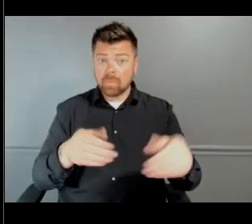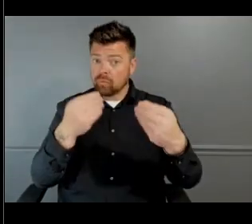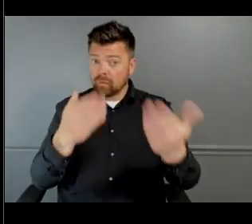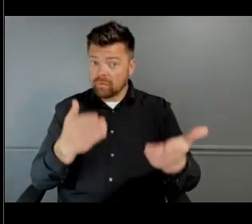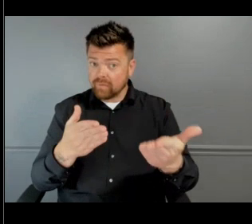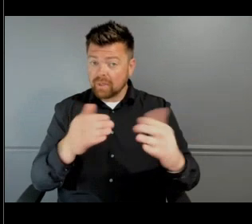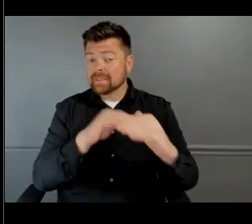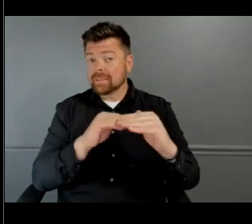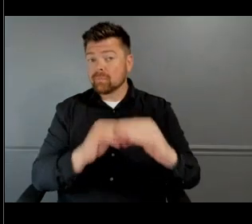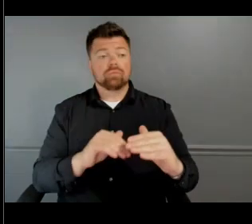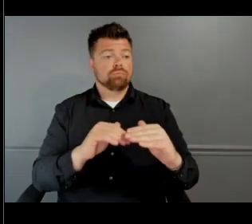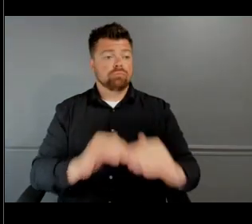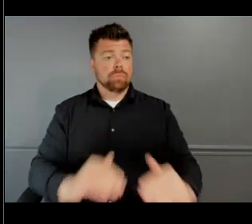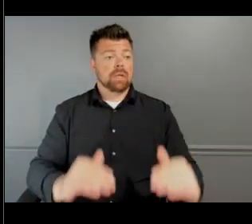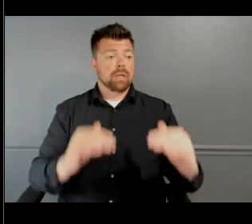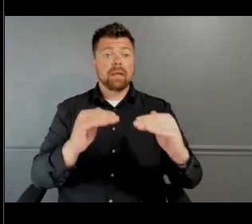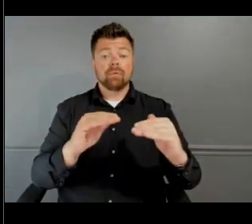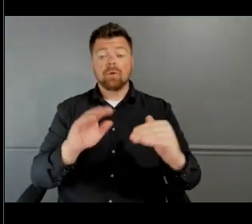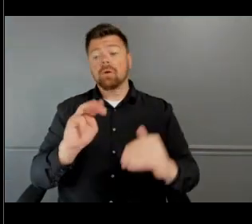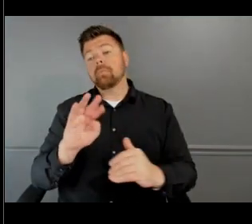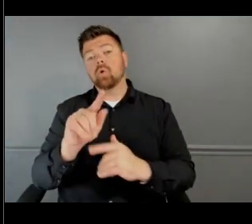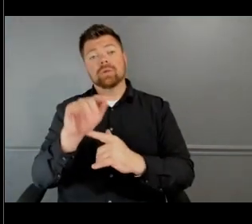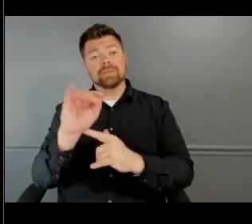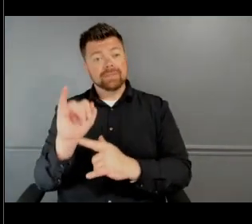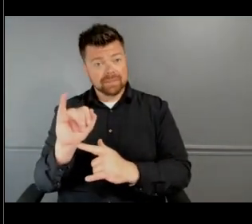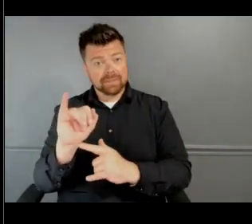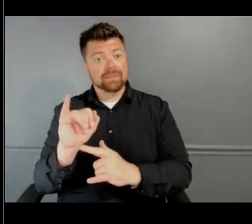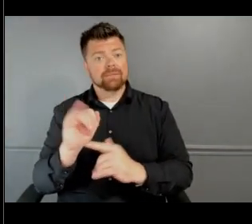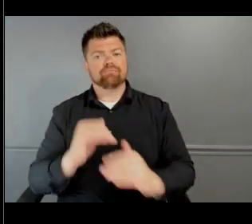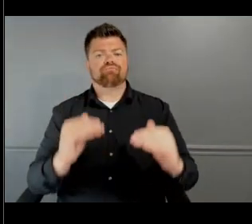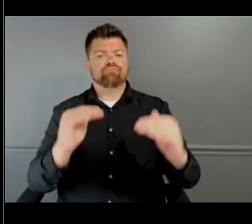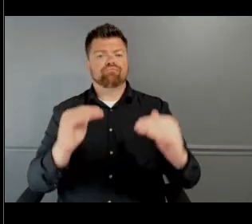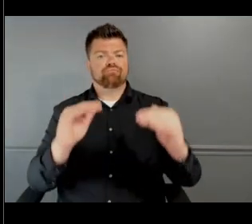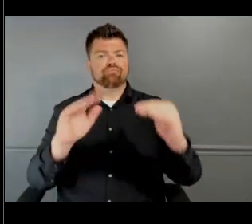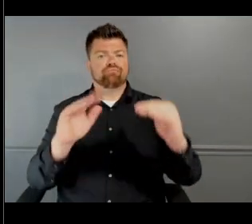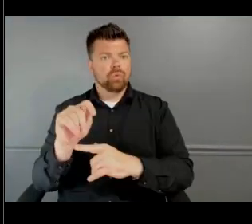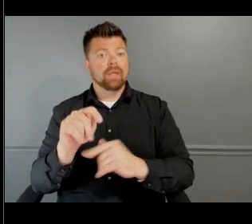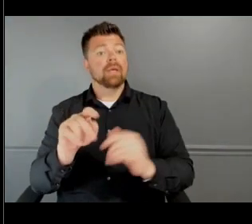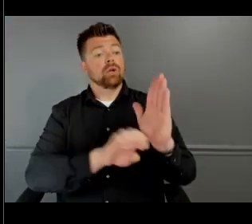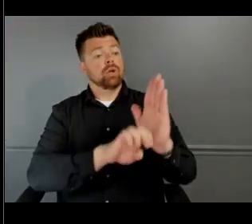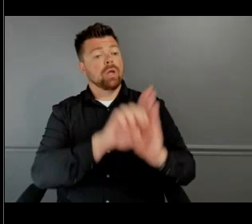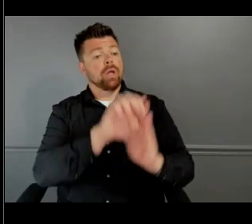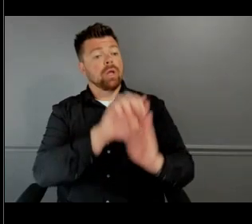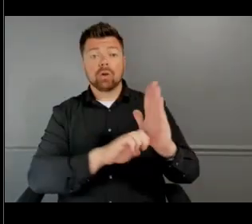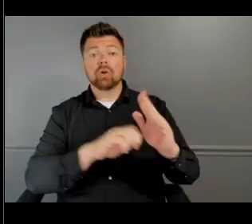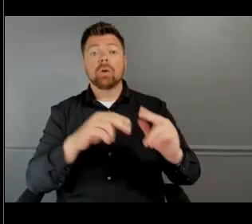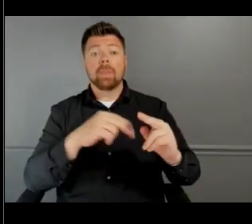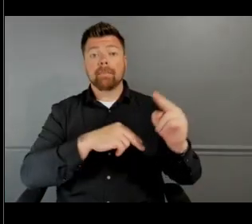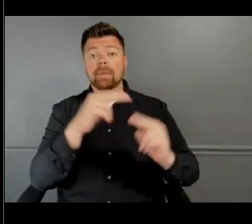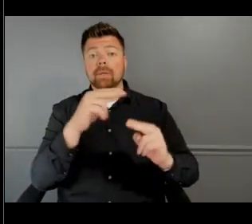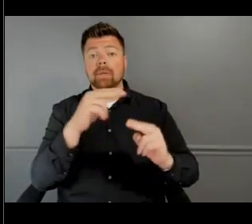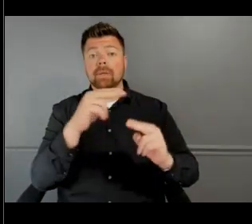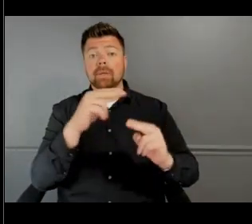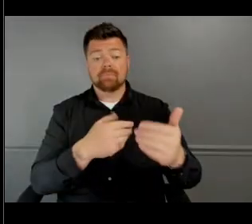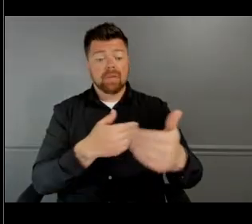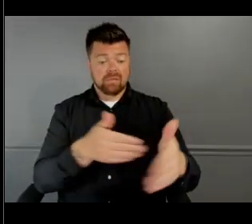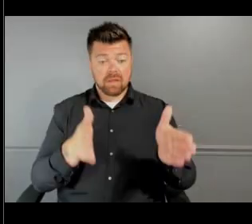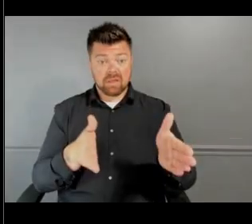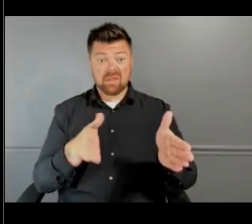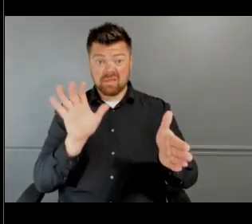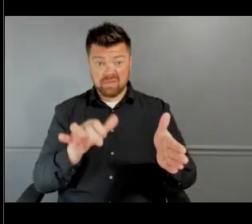accessible level of a multi-story unit in an elevator building, it must comply